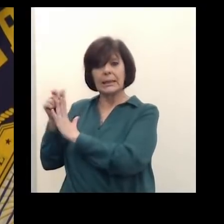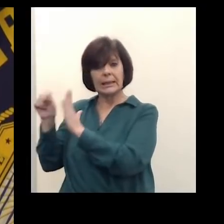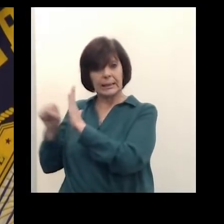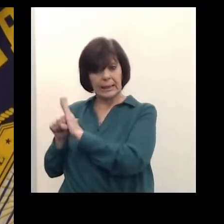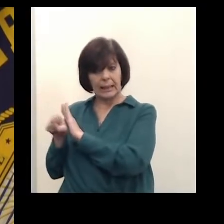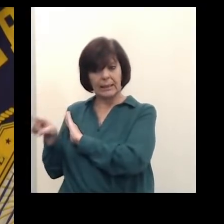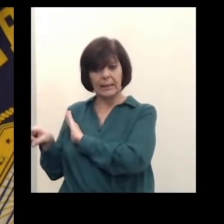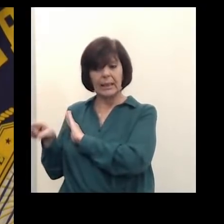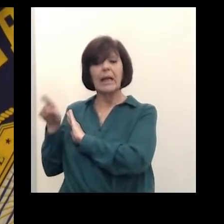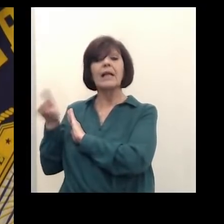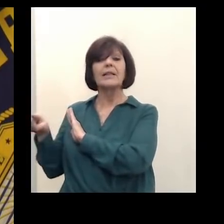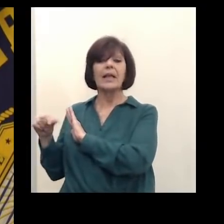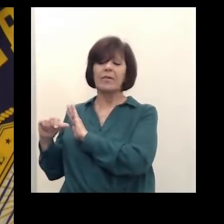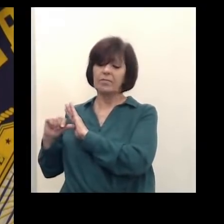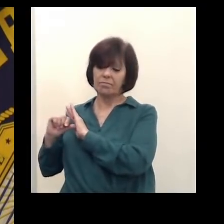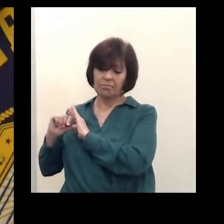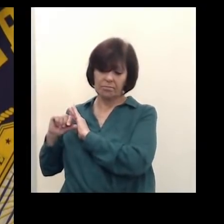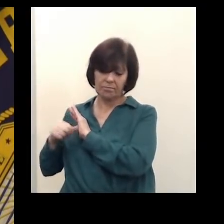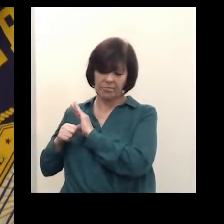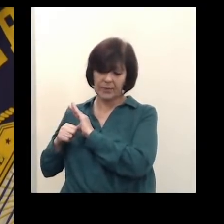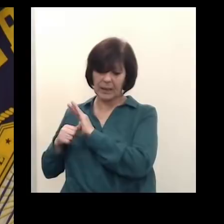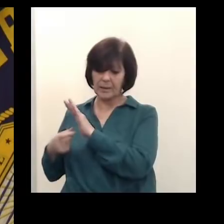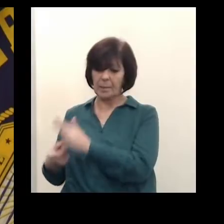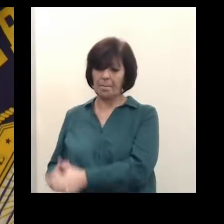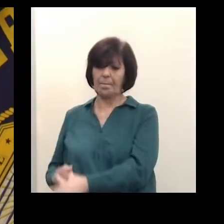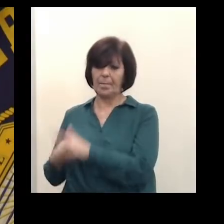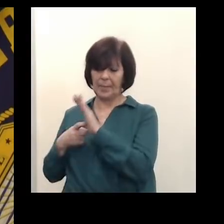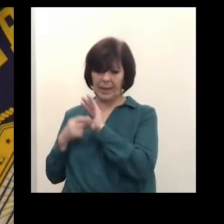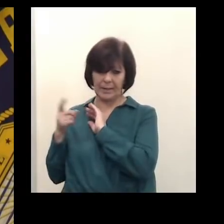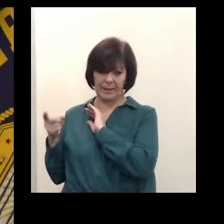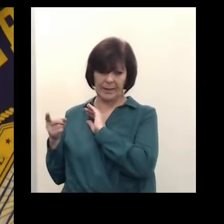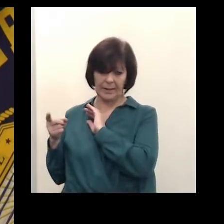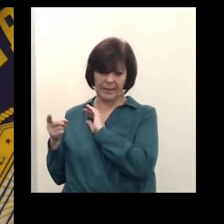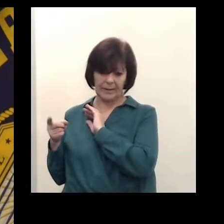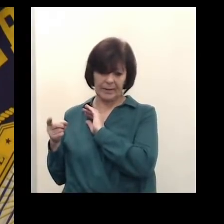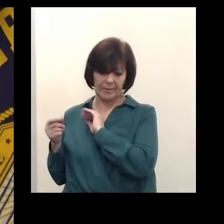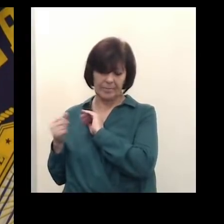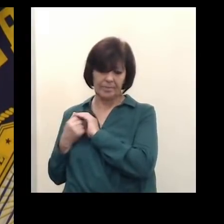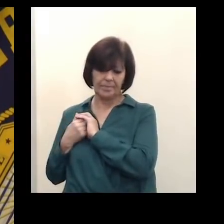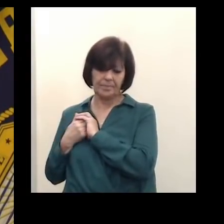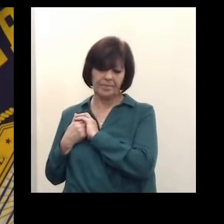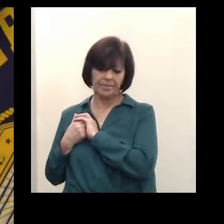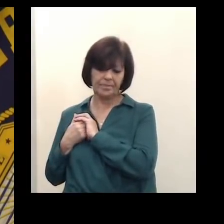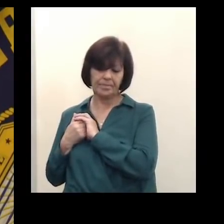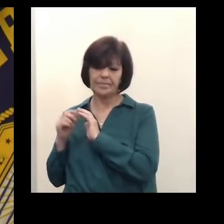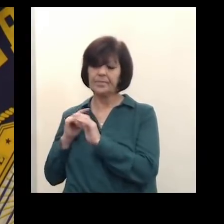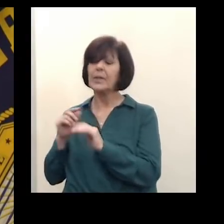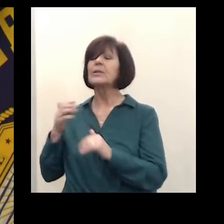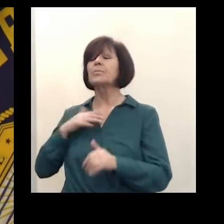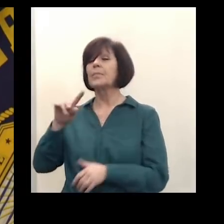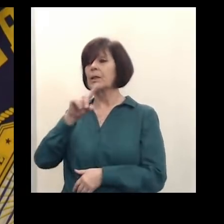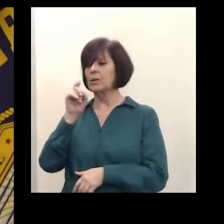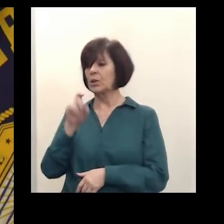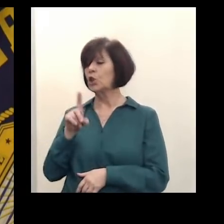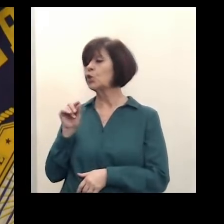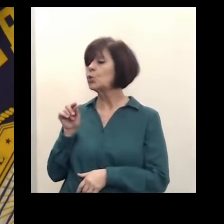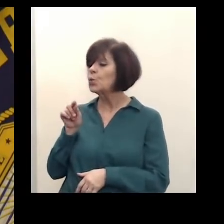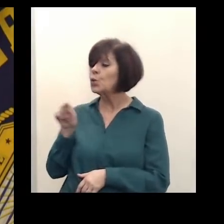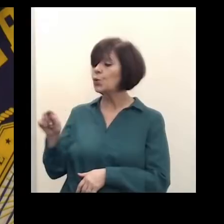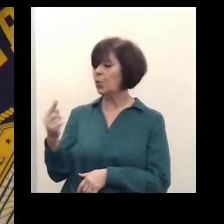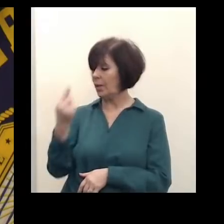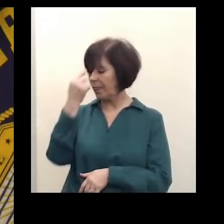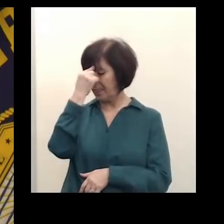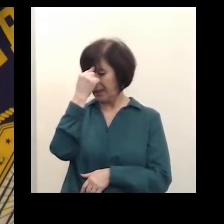vaccine mandates, the most recent one announced yesterday for private sector workers. So I guess my question is, do you think adopting